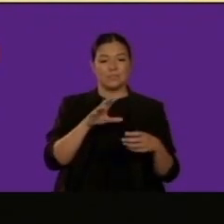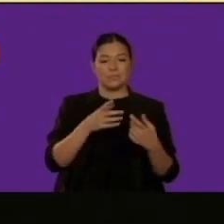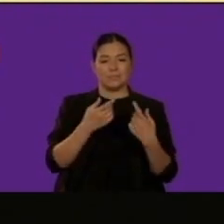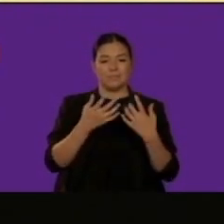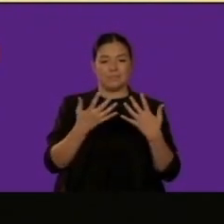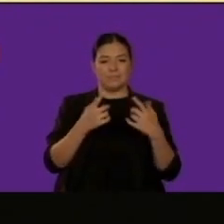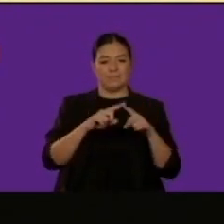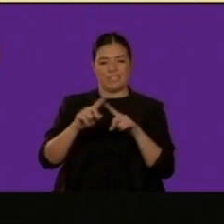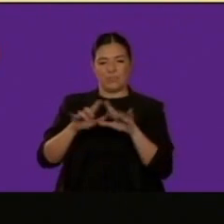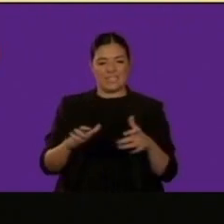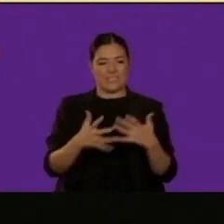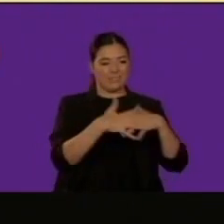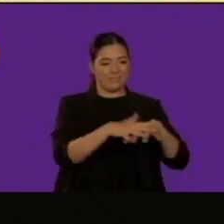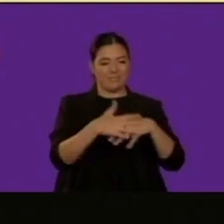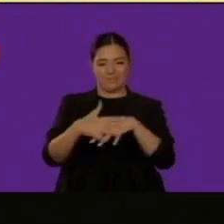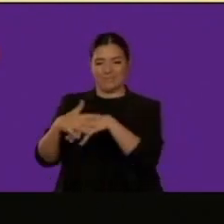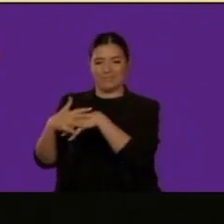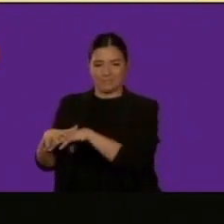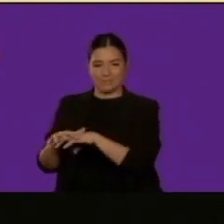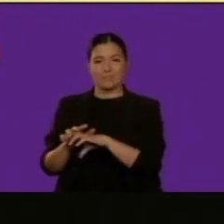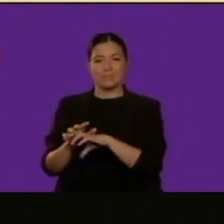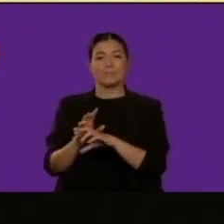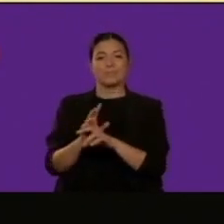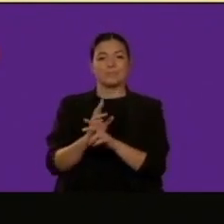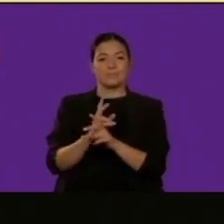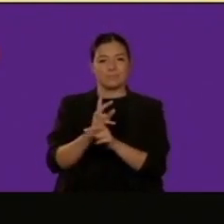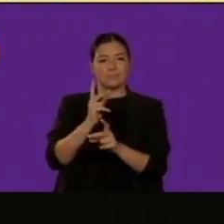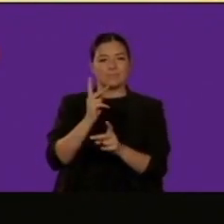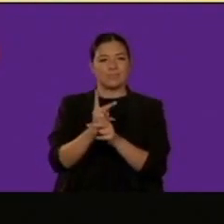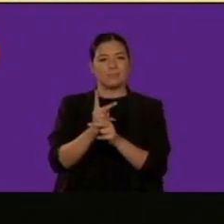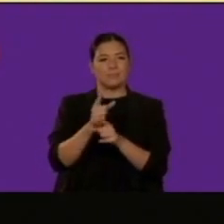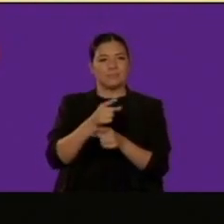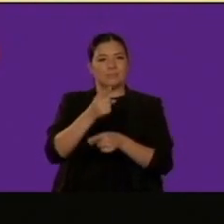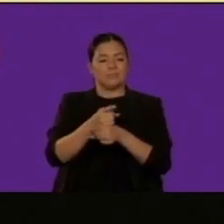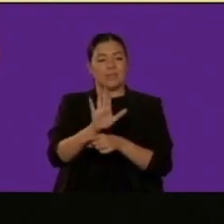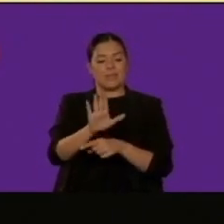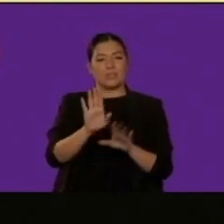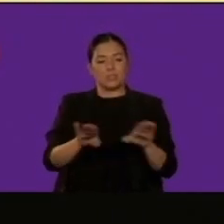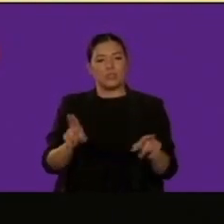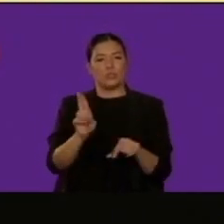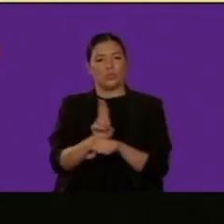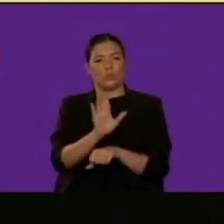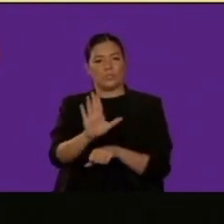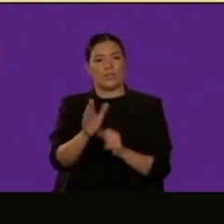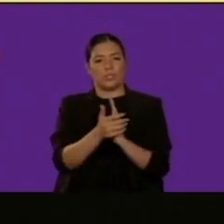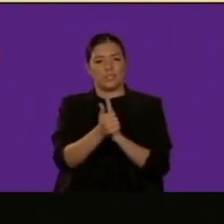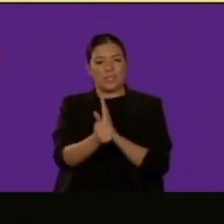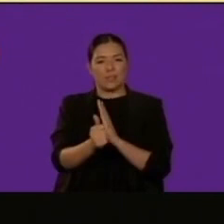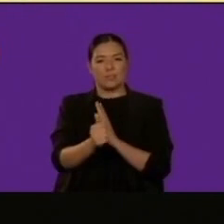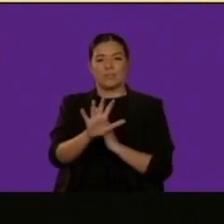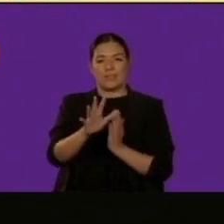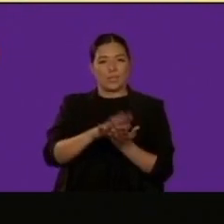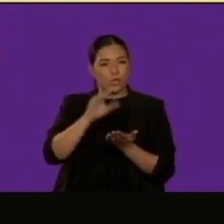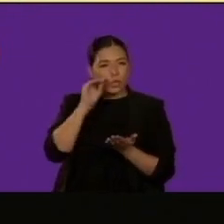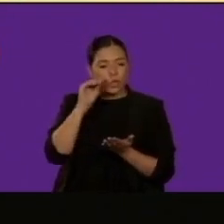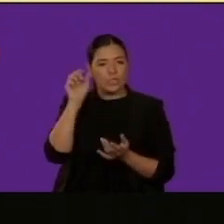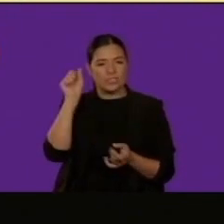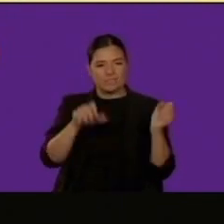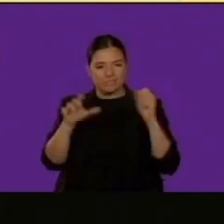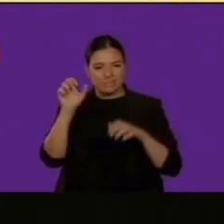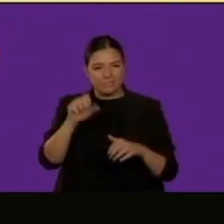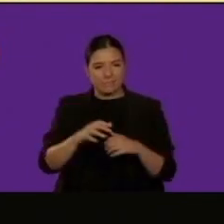this. We are in this conference, we talk about Scratch, but also you don't have computers or